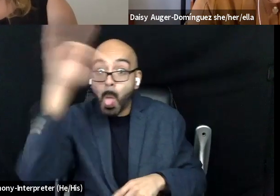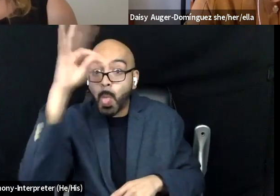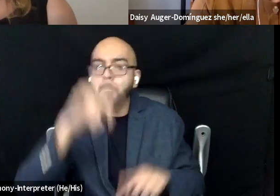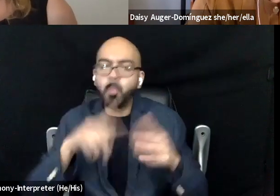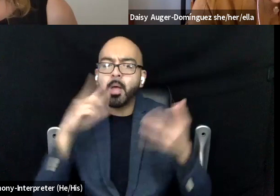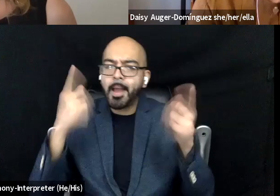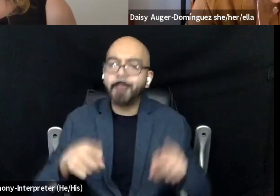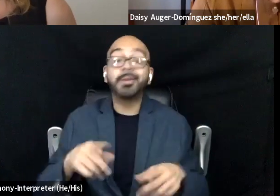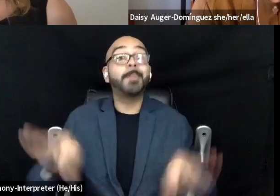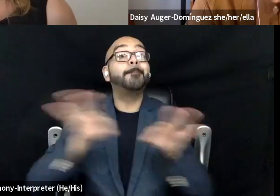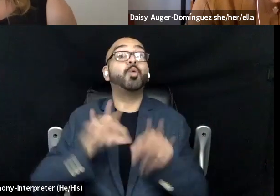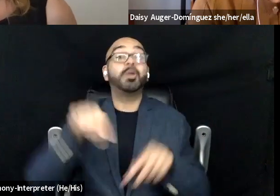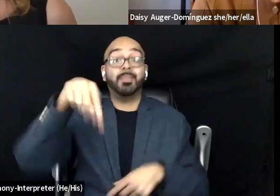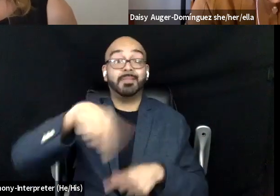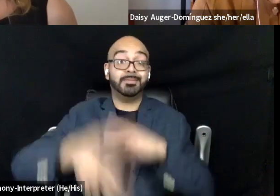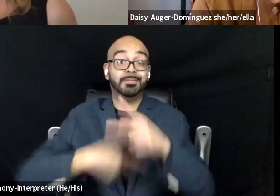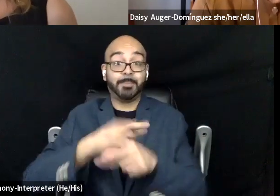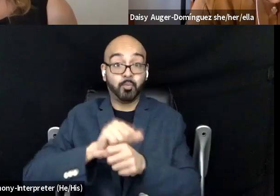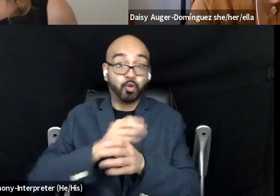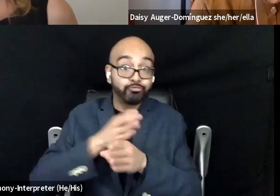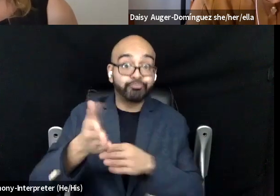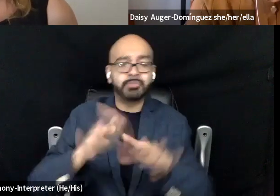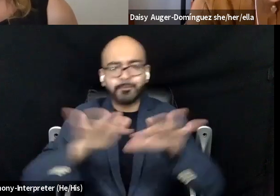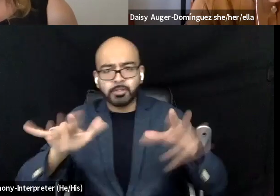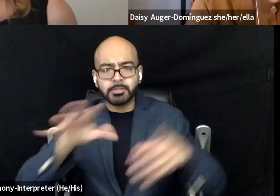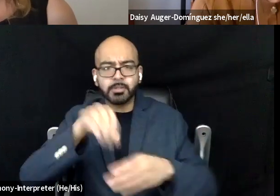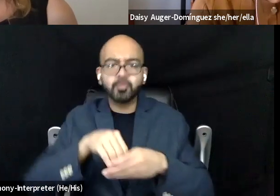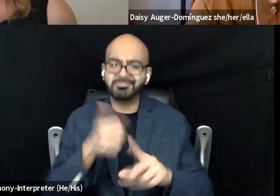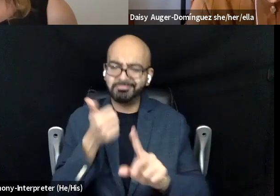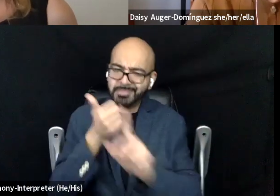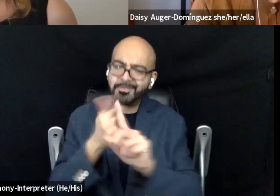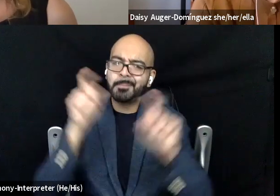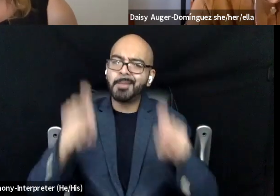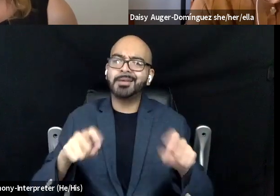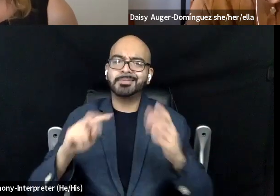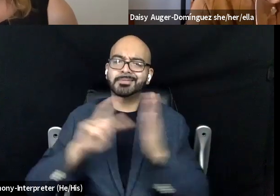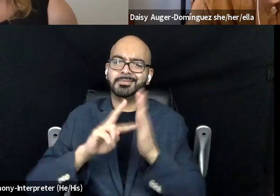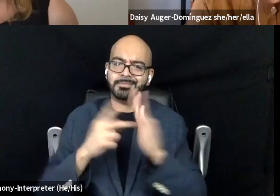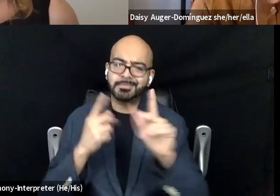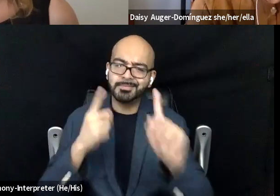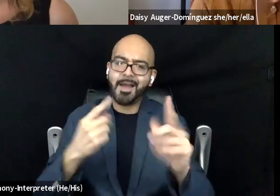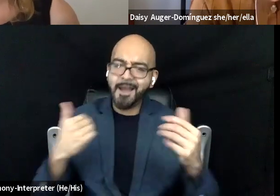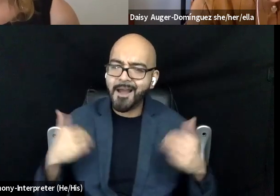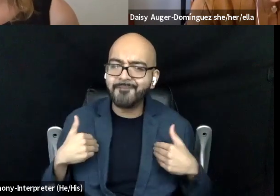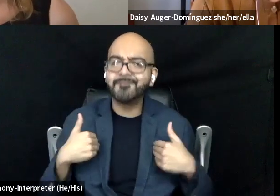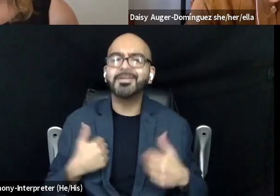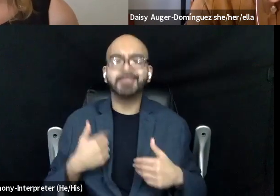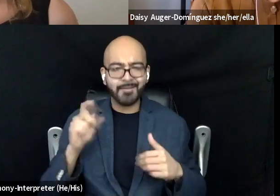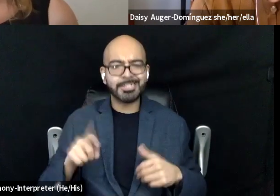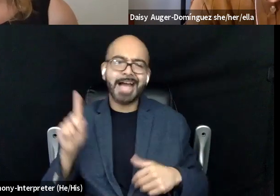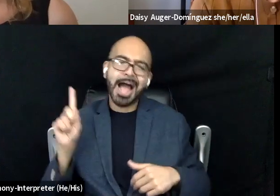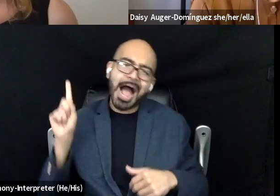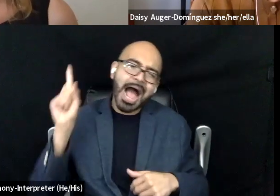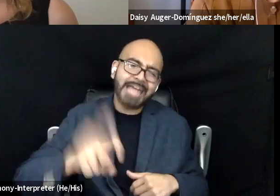intentional. It's about being willing to ask the questions that we're not often primed to ask, but that